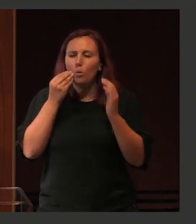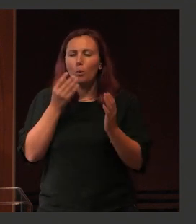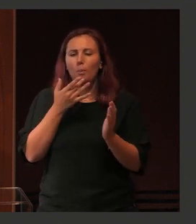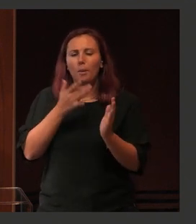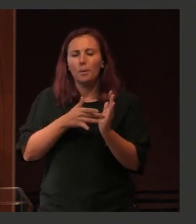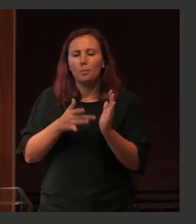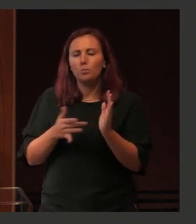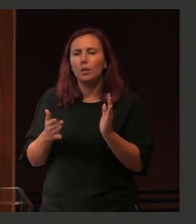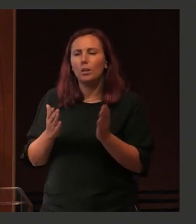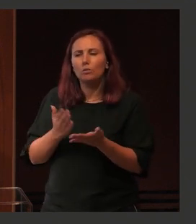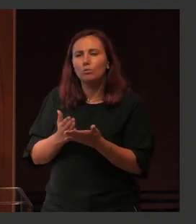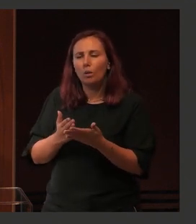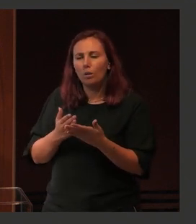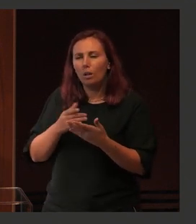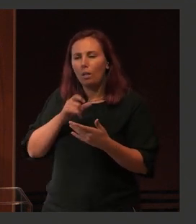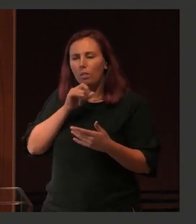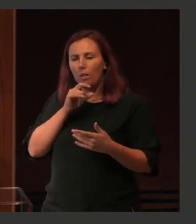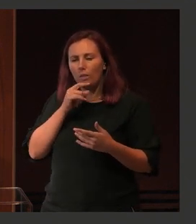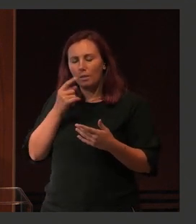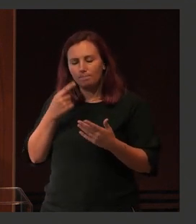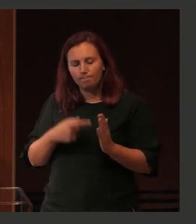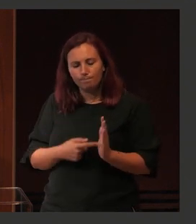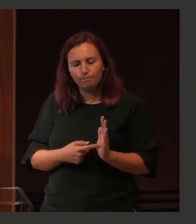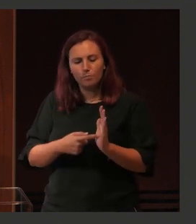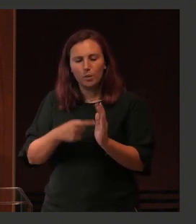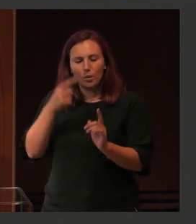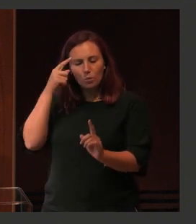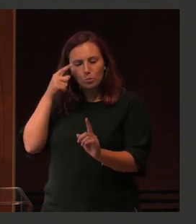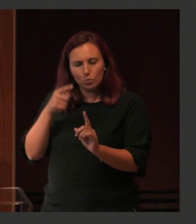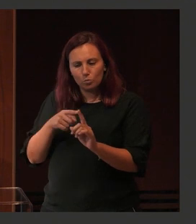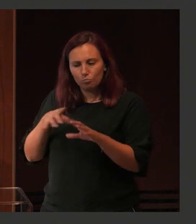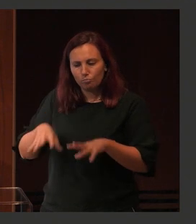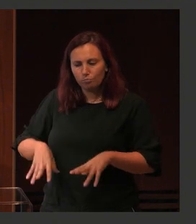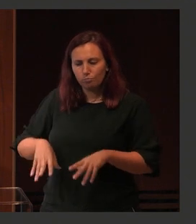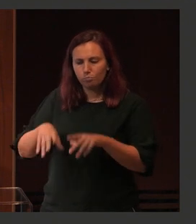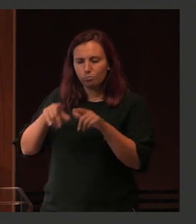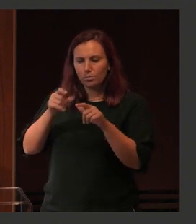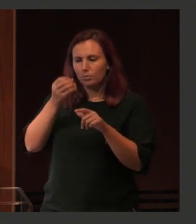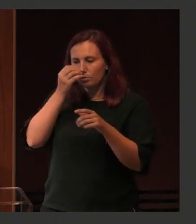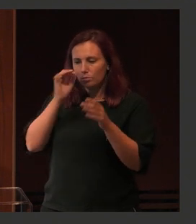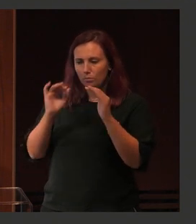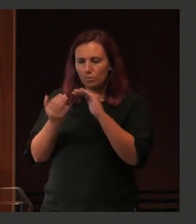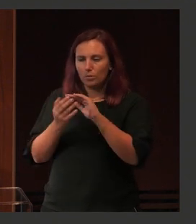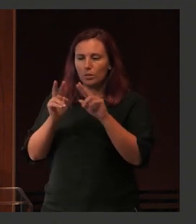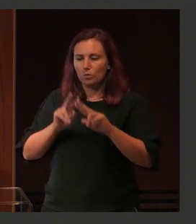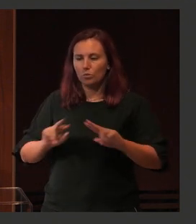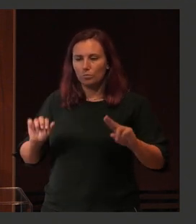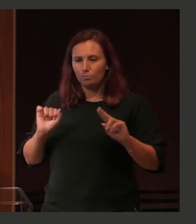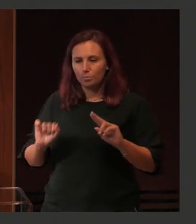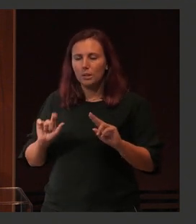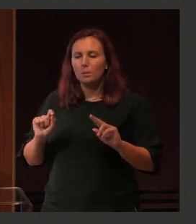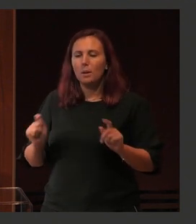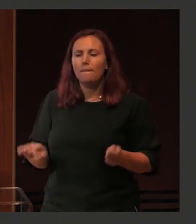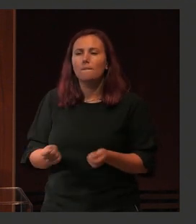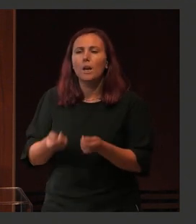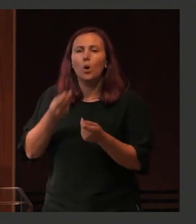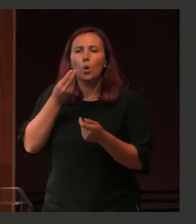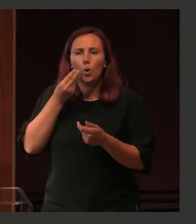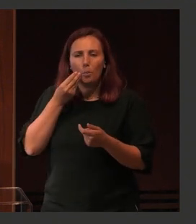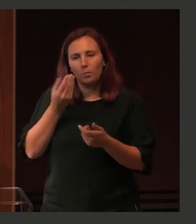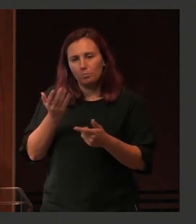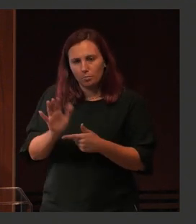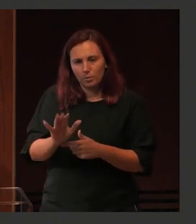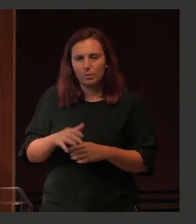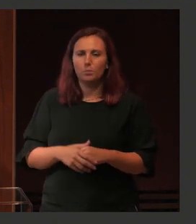the United Nations Sustainable Development Goals and foster them as well. For instance, you see here, it's